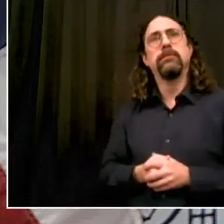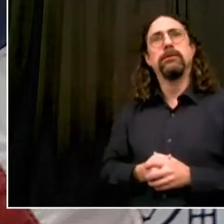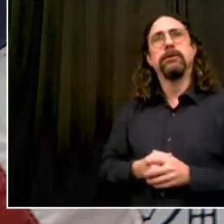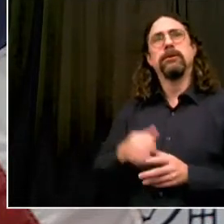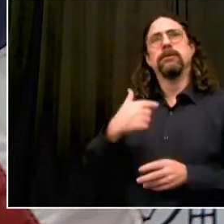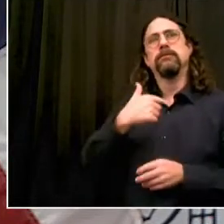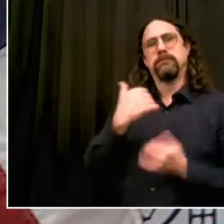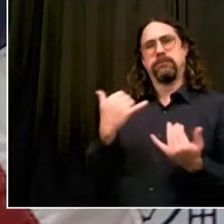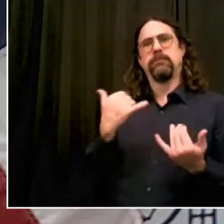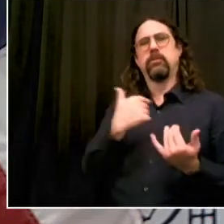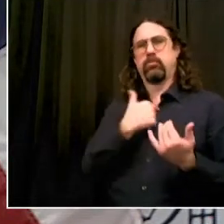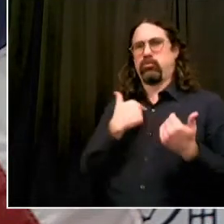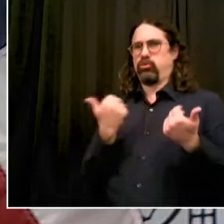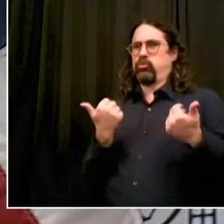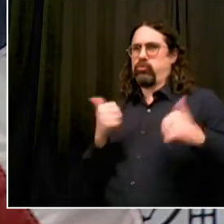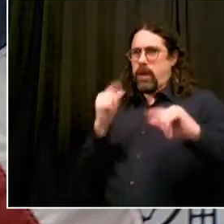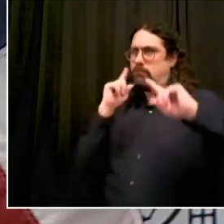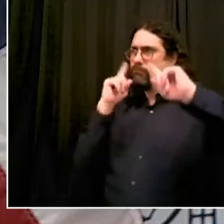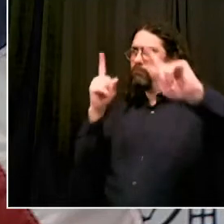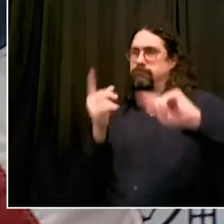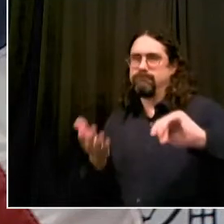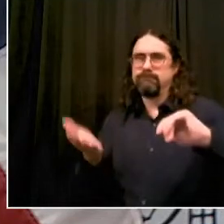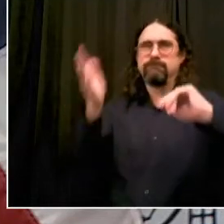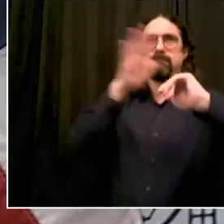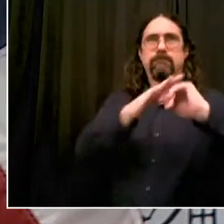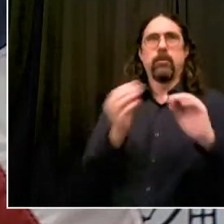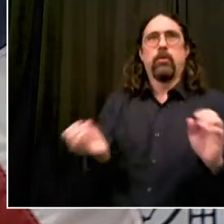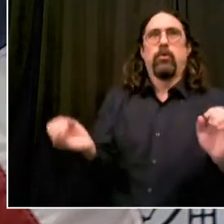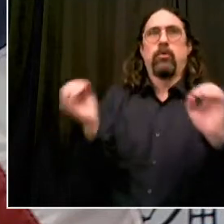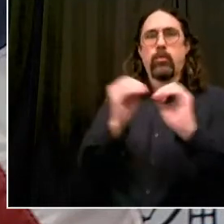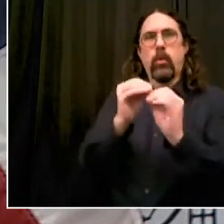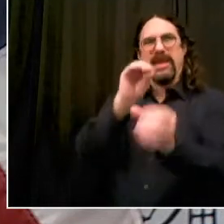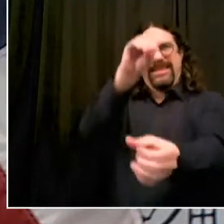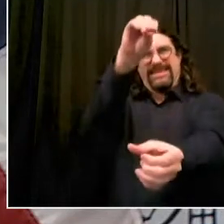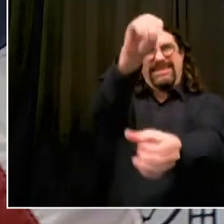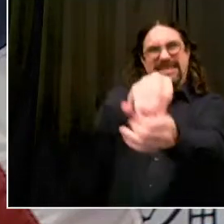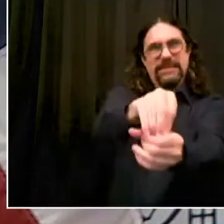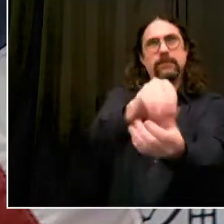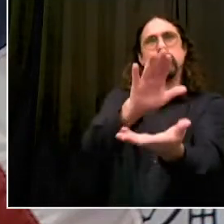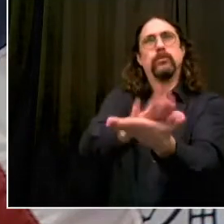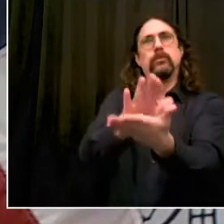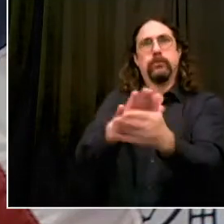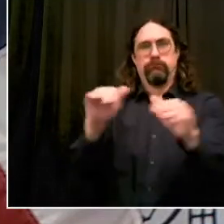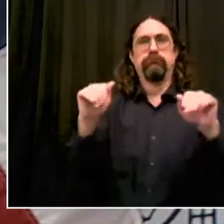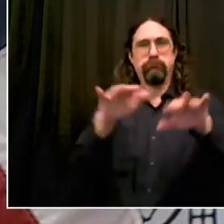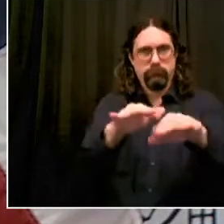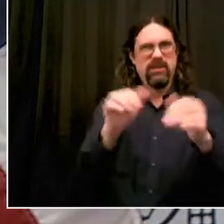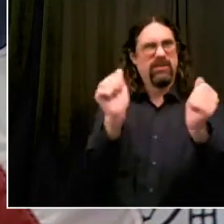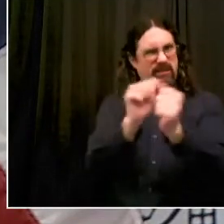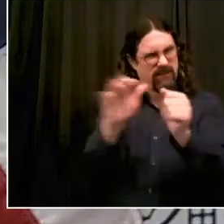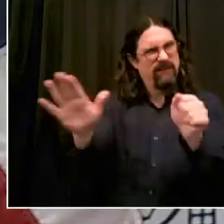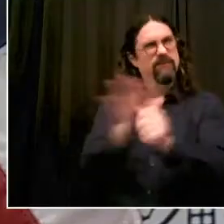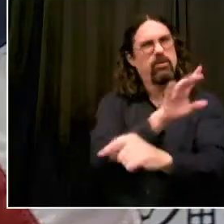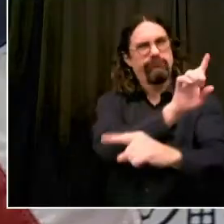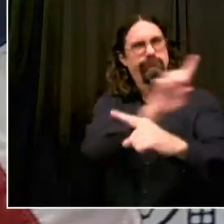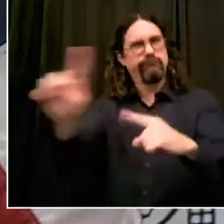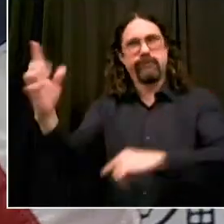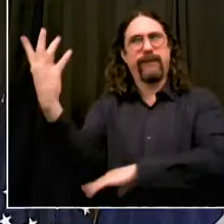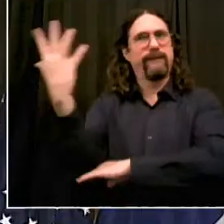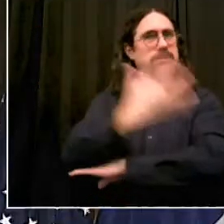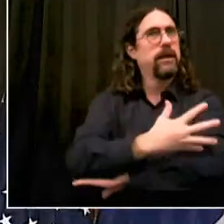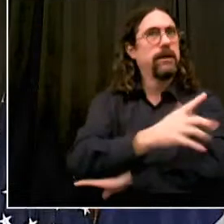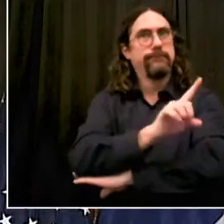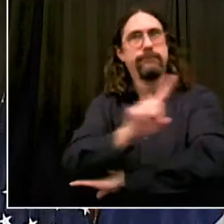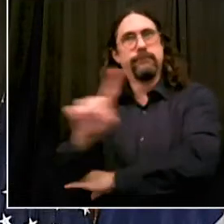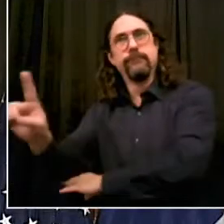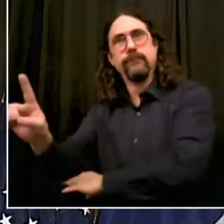level. I'll have the chancellor speak to it because he's been a teacher, he's been a principal, he's been everything in the school systems. So go ahead and talk about that.